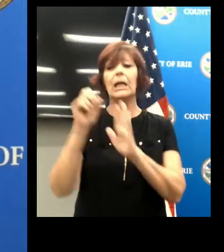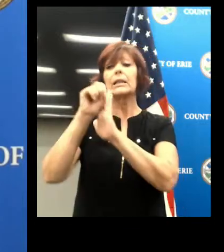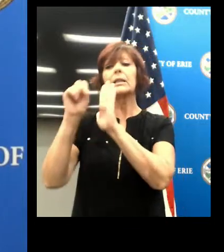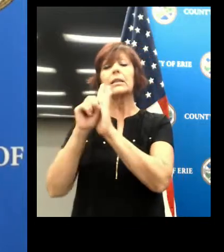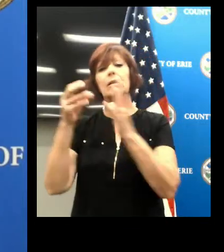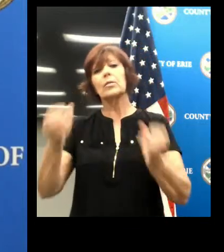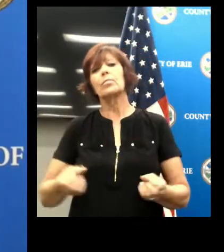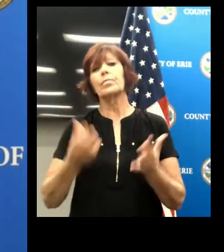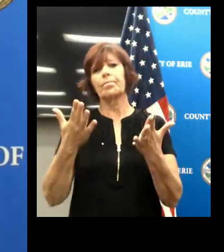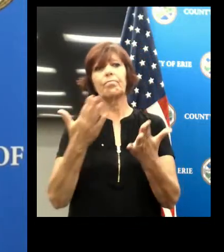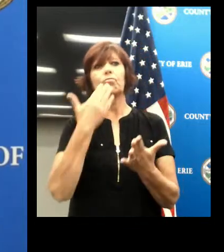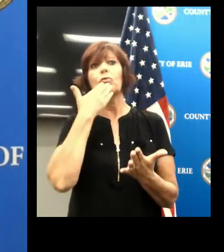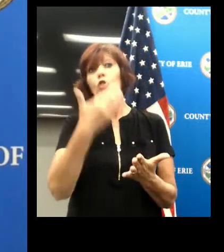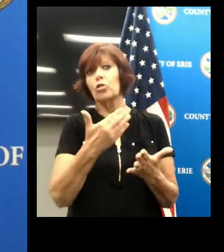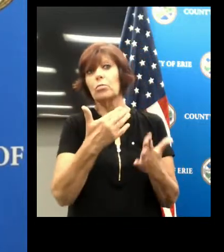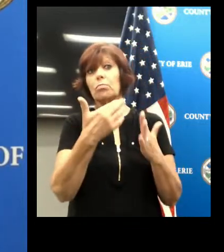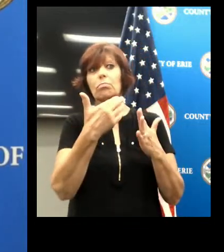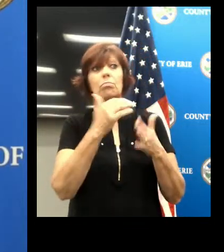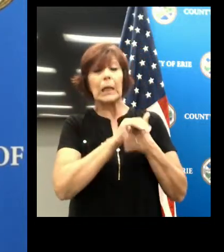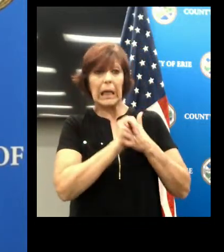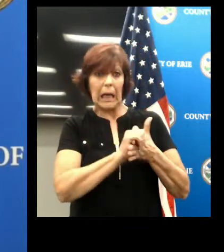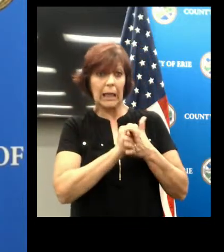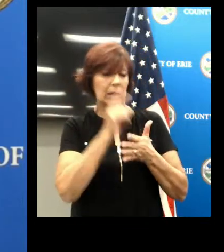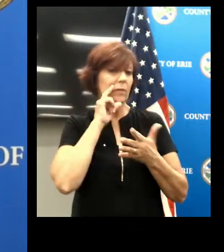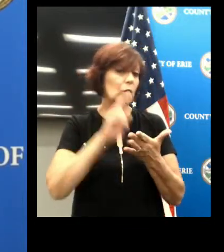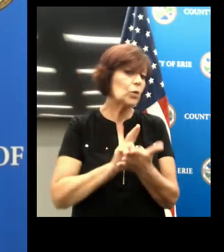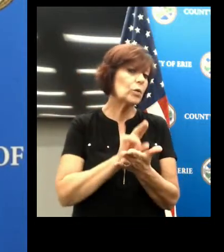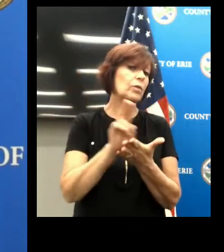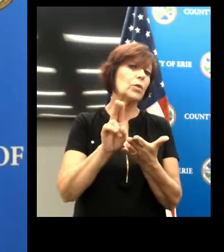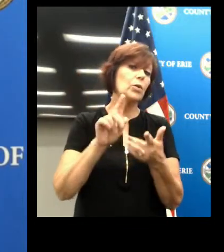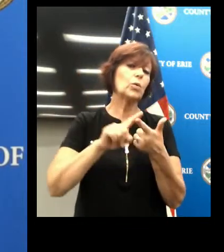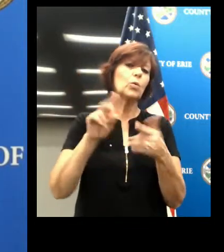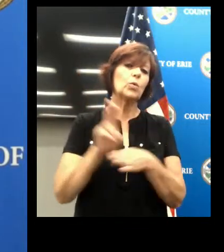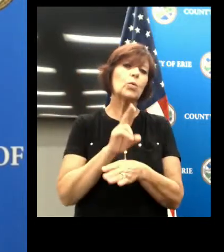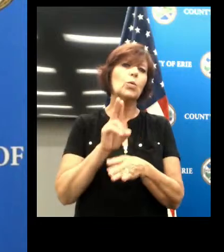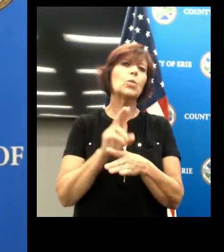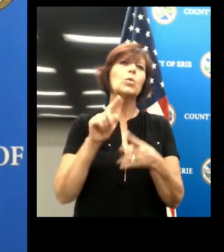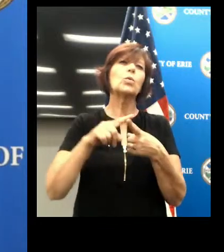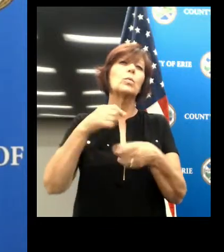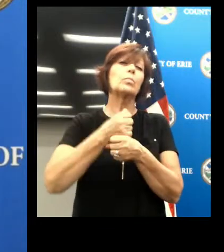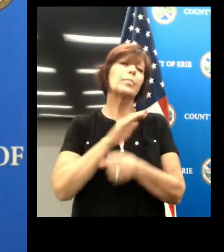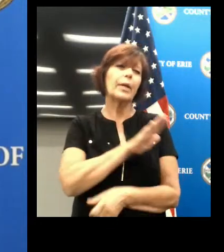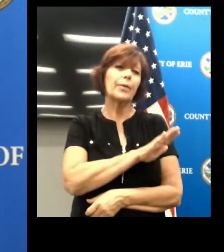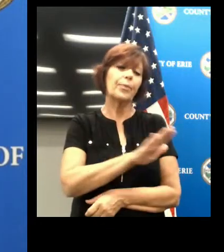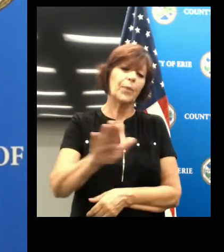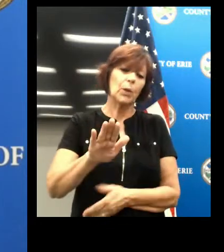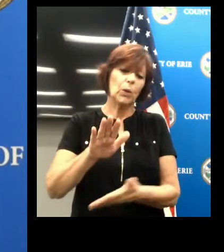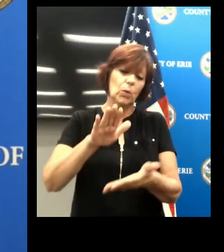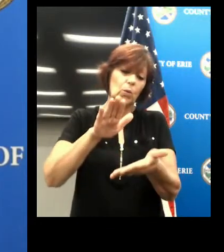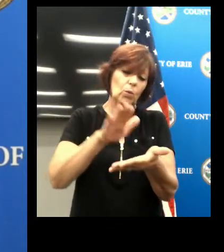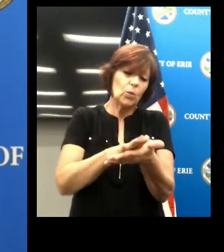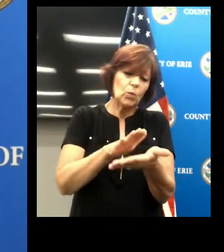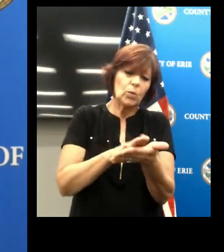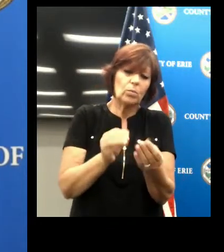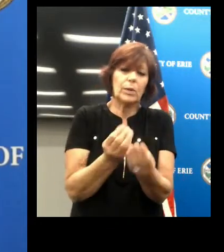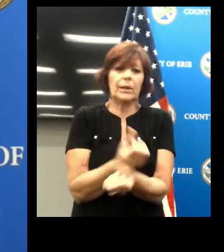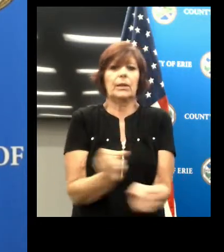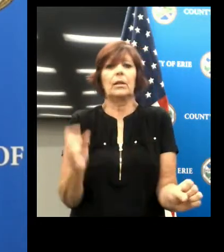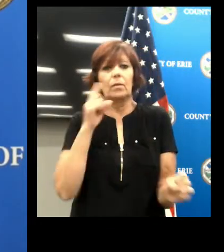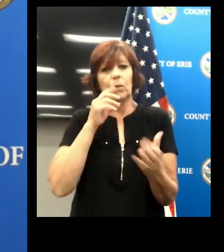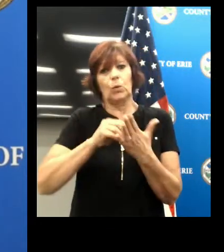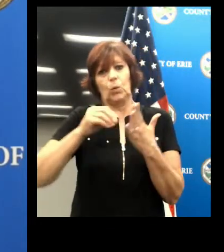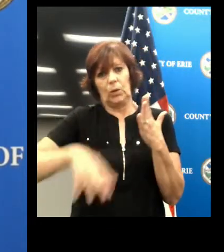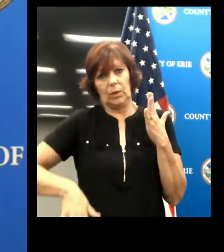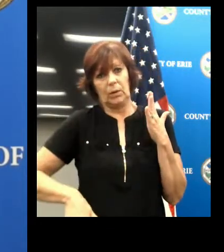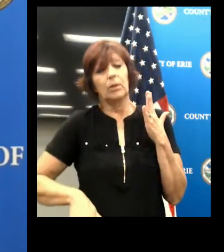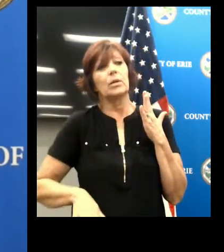provided some solid guidance for universities to use to try to make their schools a safer place for students,